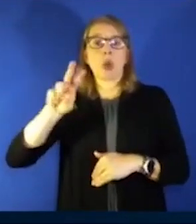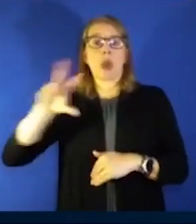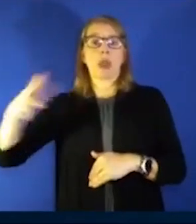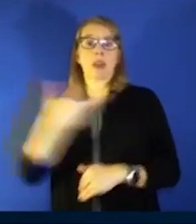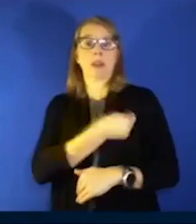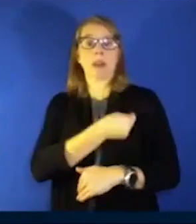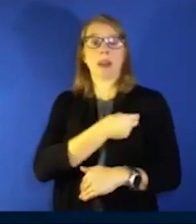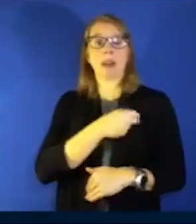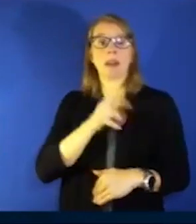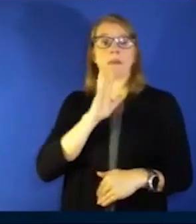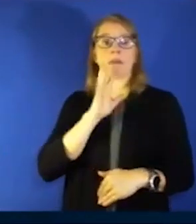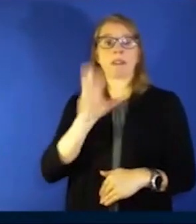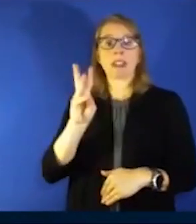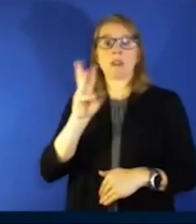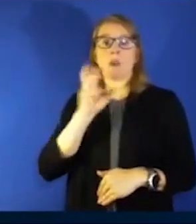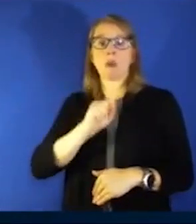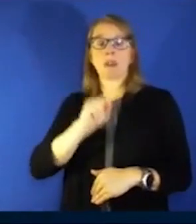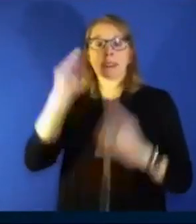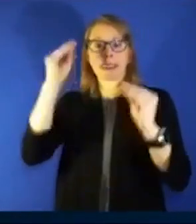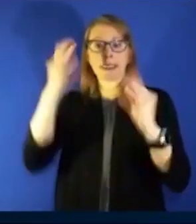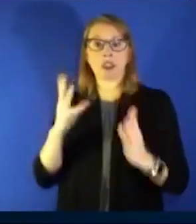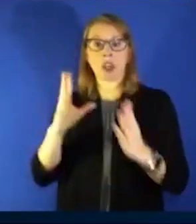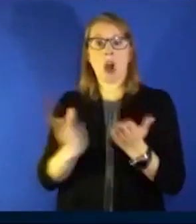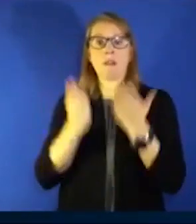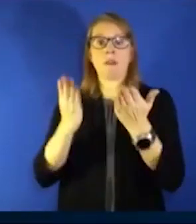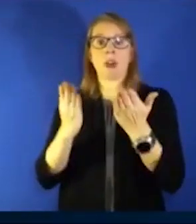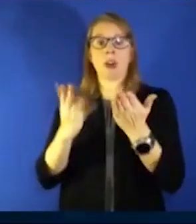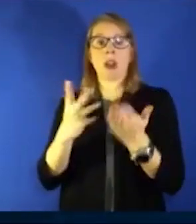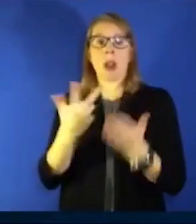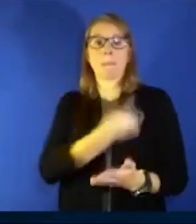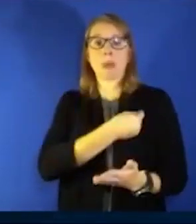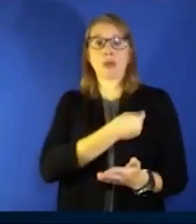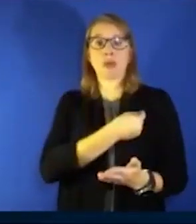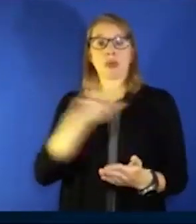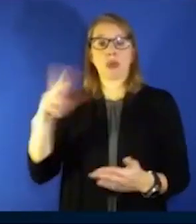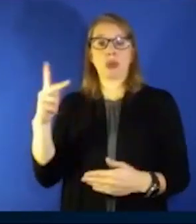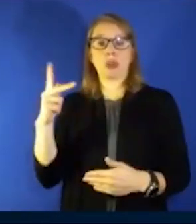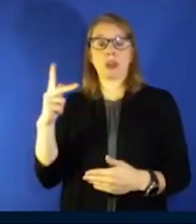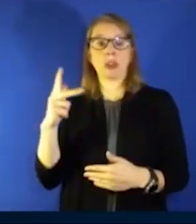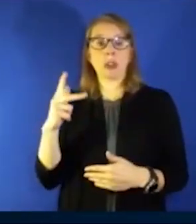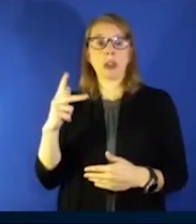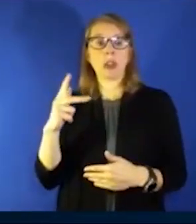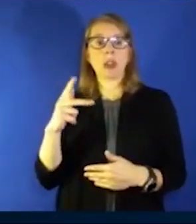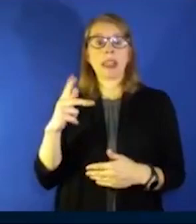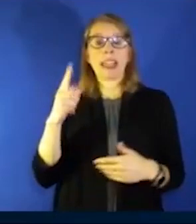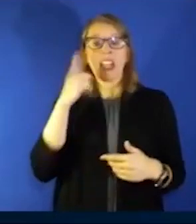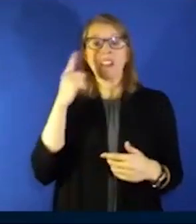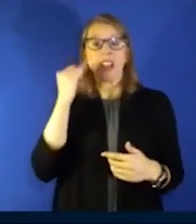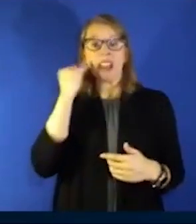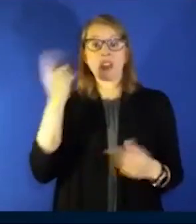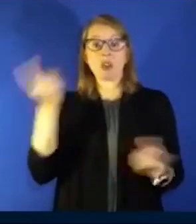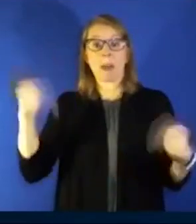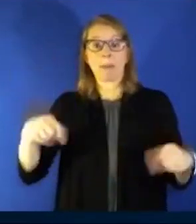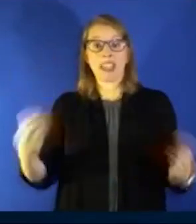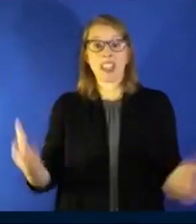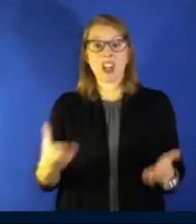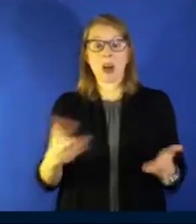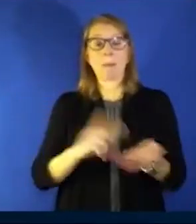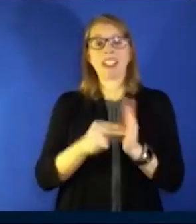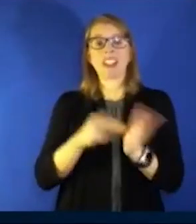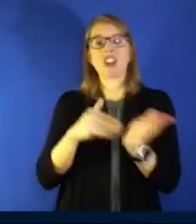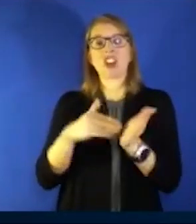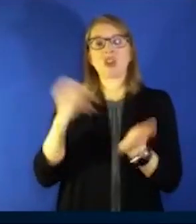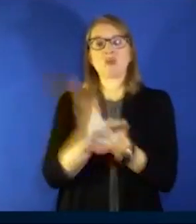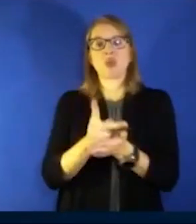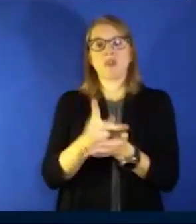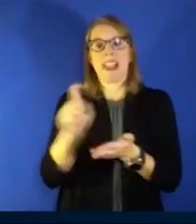in to get her flu shot. They offered her the booster. I know if you come here, you have to it has to be passed on through your physician has to authorize